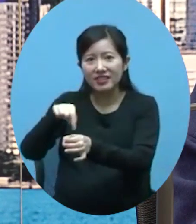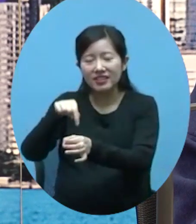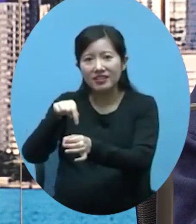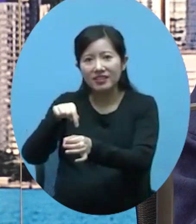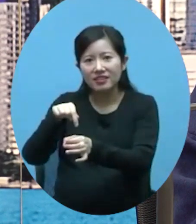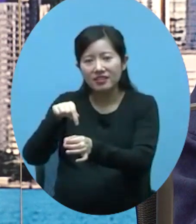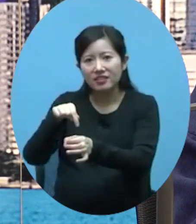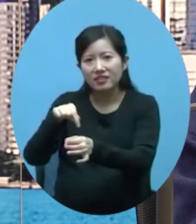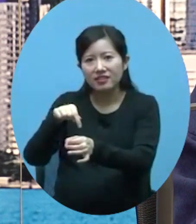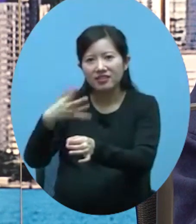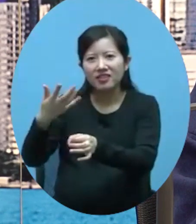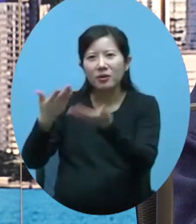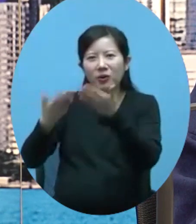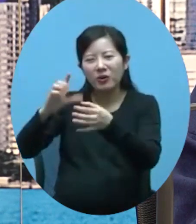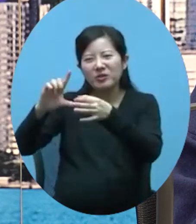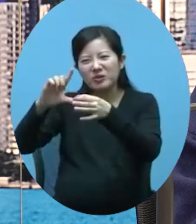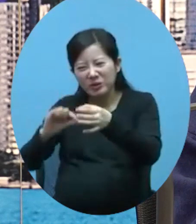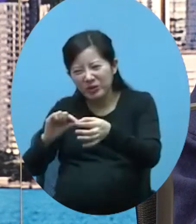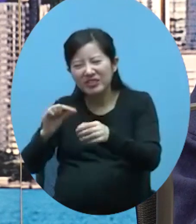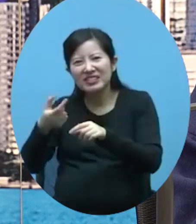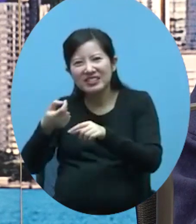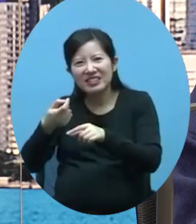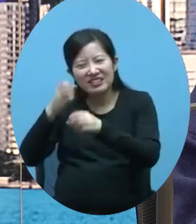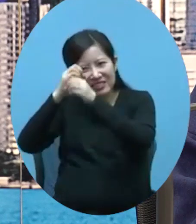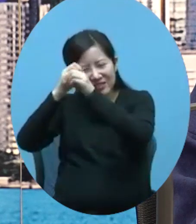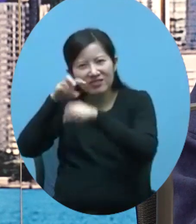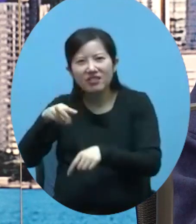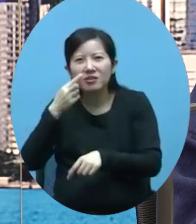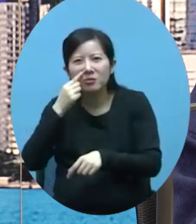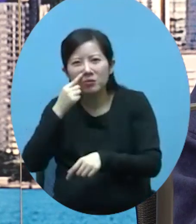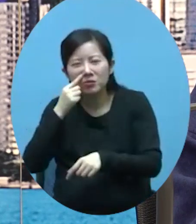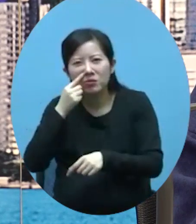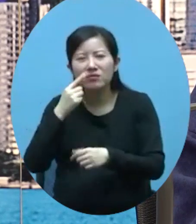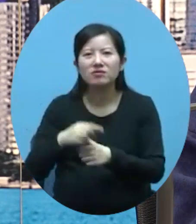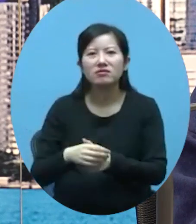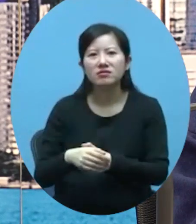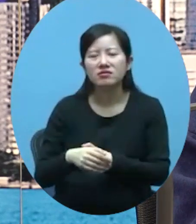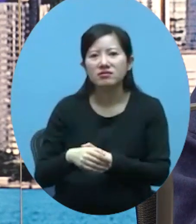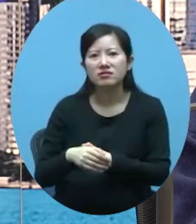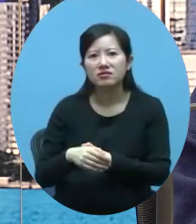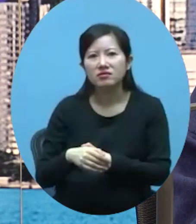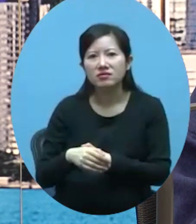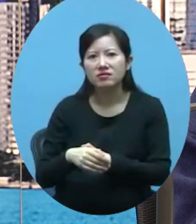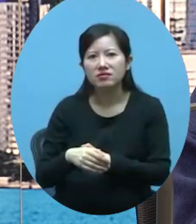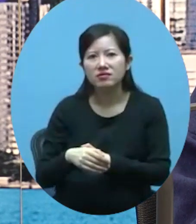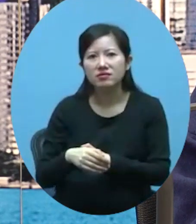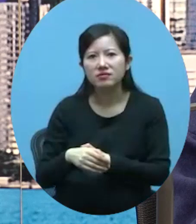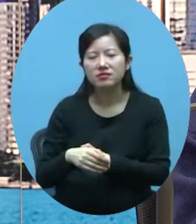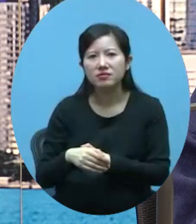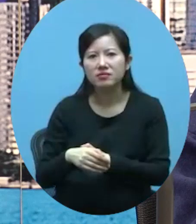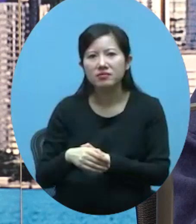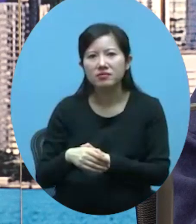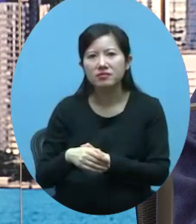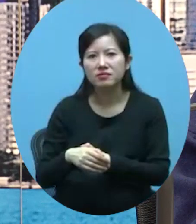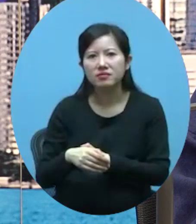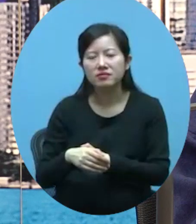amount of virus and also related to the test so it is known that sometimes it can be